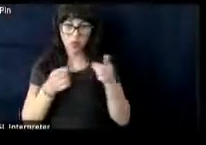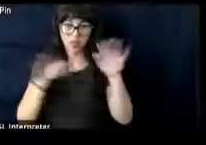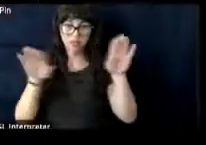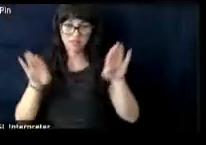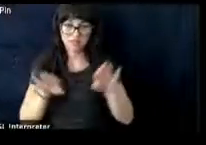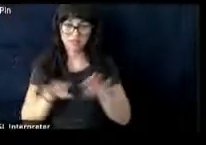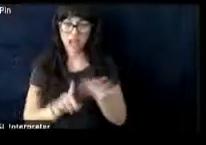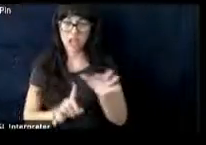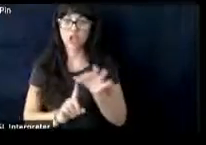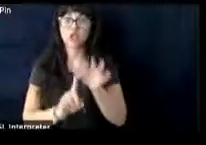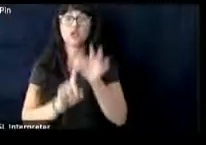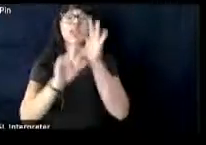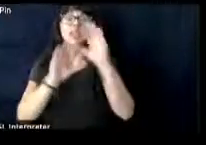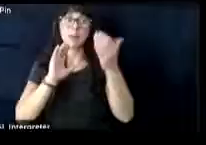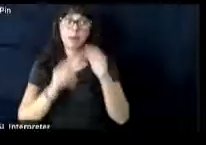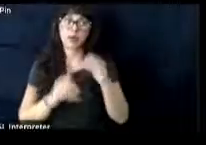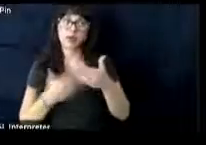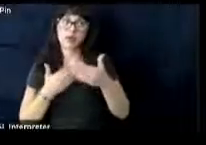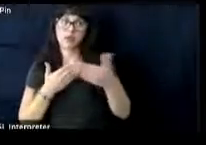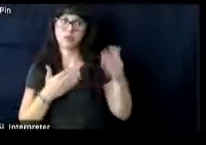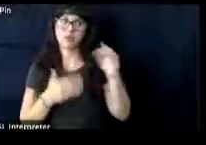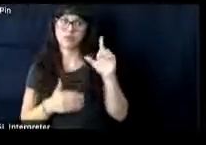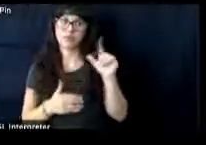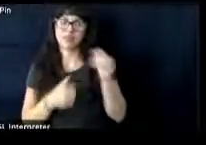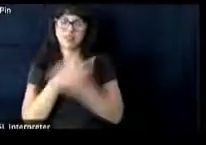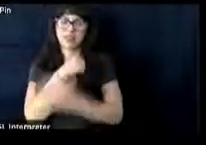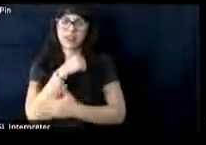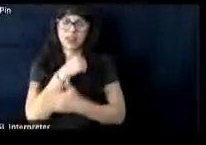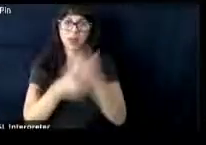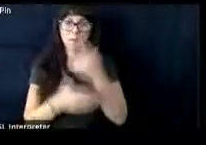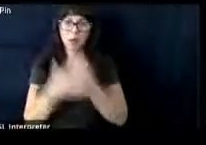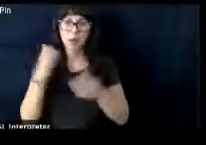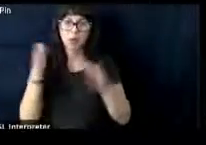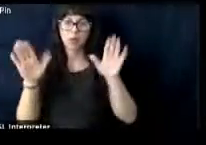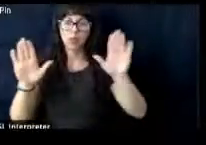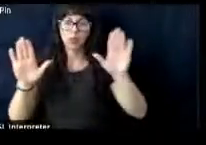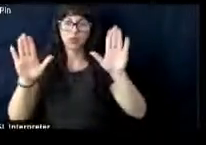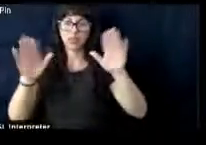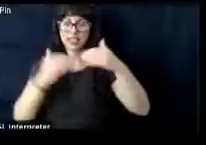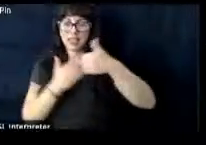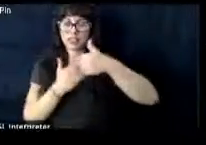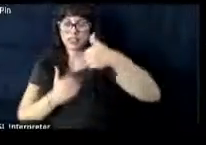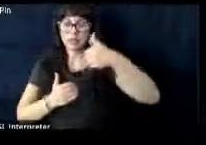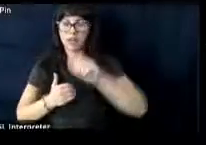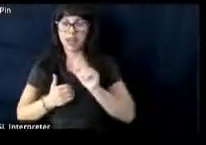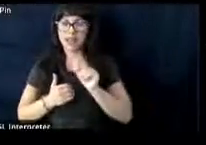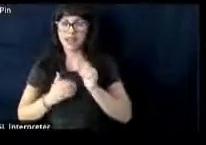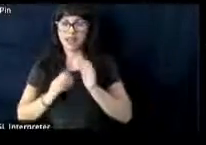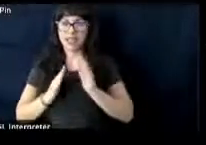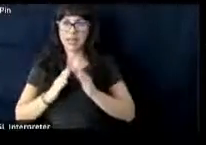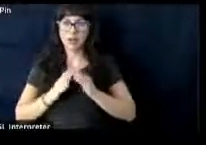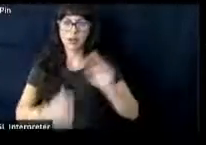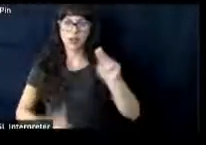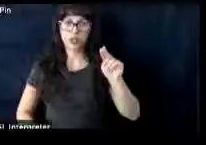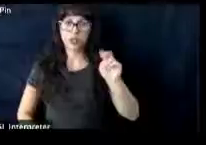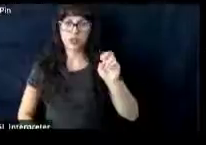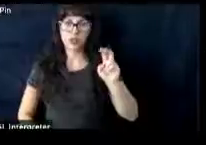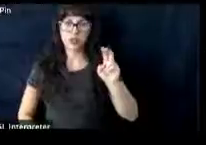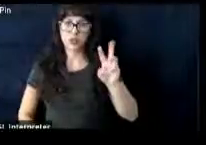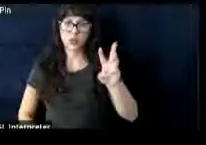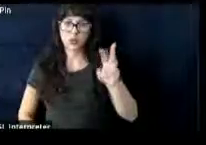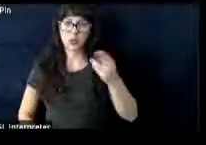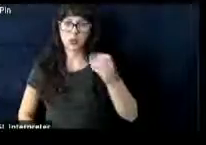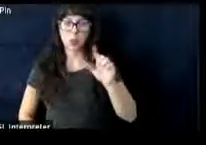from the rest of Los Angeles County. Both valleys are separated from our Los Angeles neighbors by the Newhall Pass. In times of